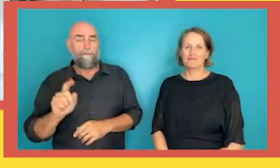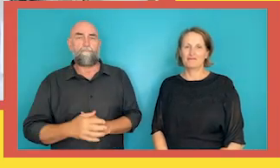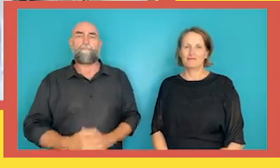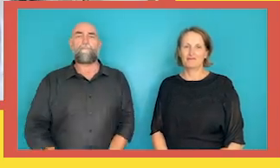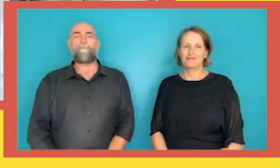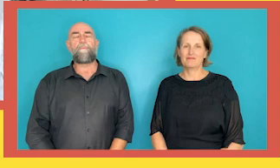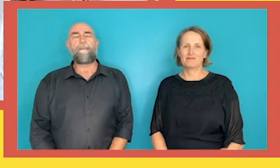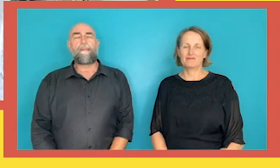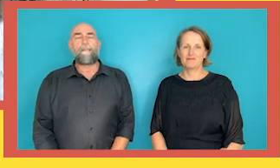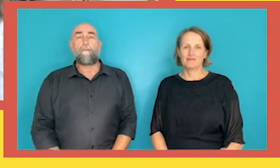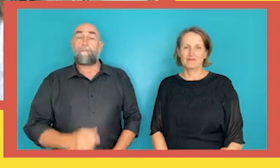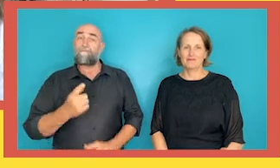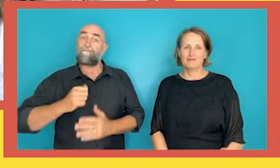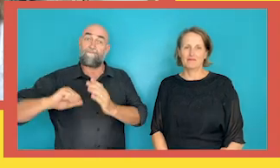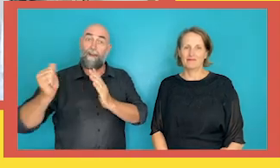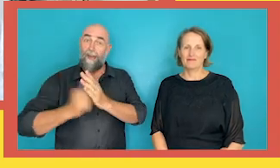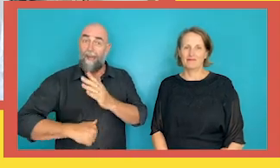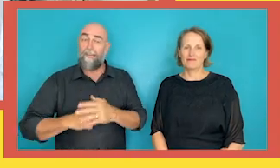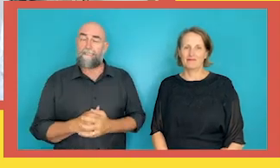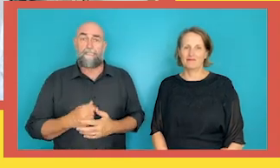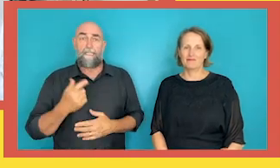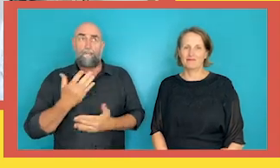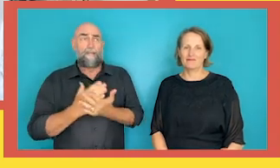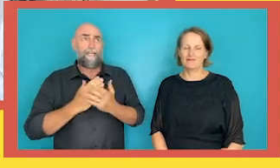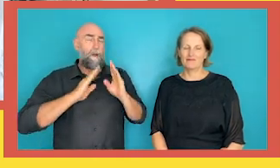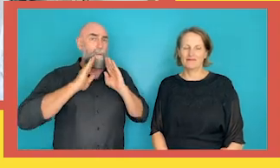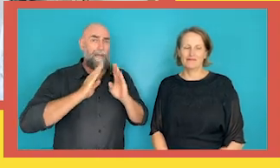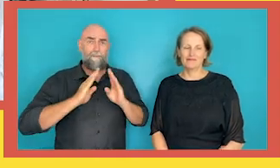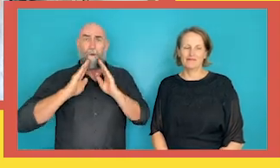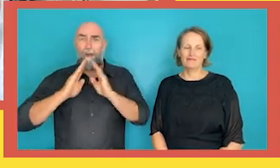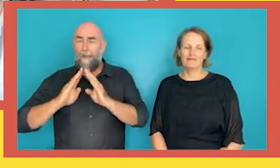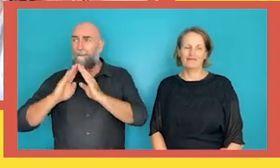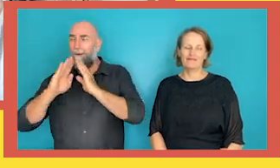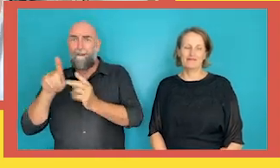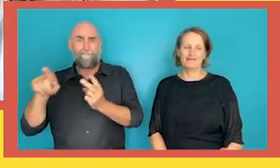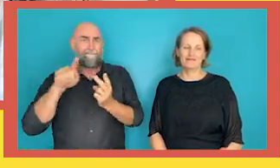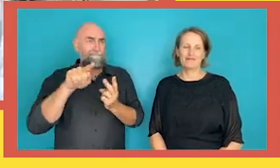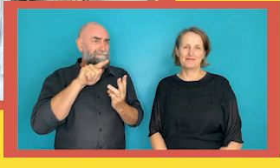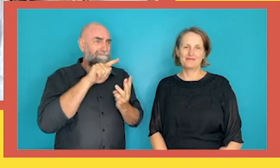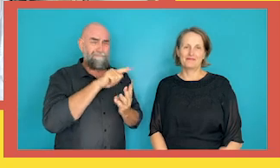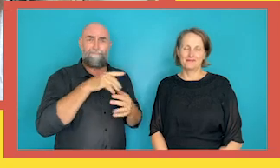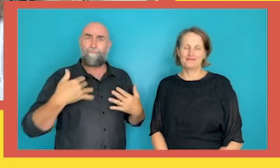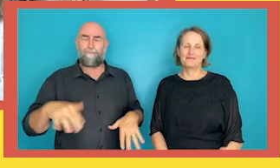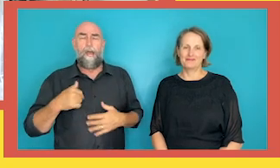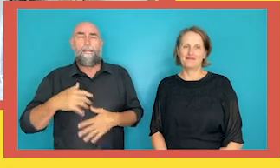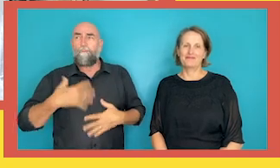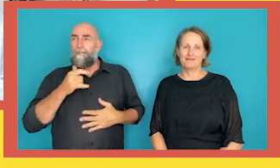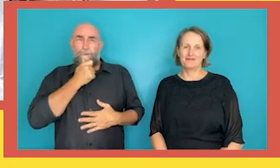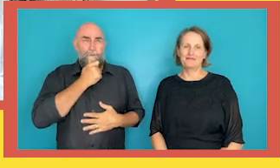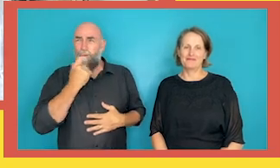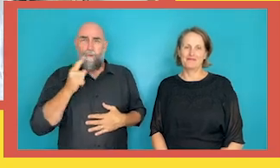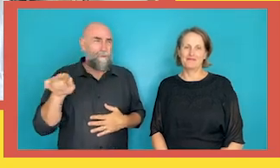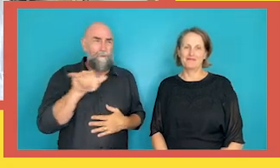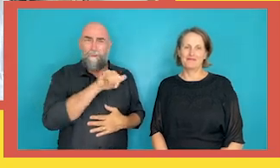it's actually a really tough one. There's been some amazing moments, and I didn't really want to steal everyone else's moments because I'm sure we've got some pretty special ones.